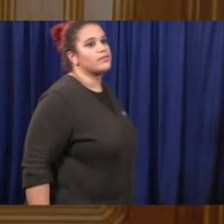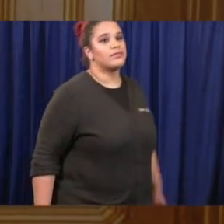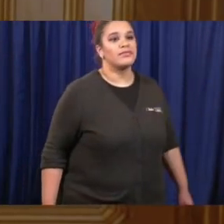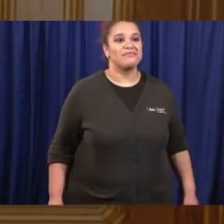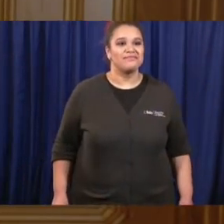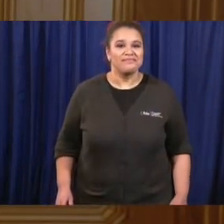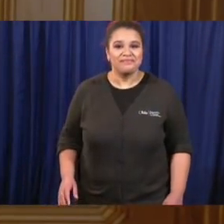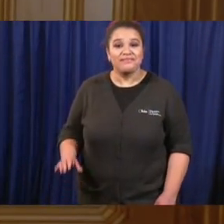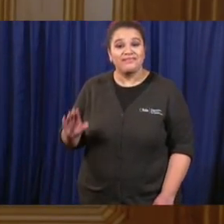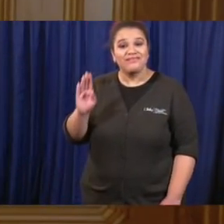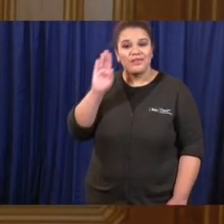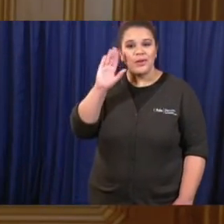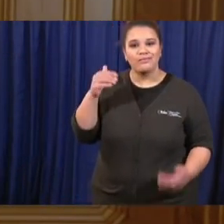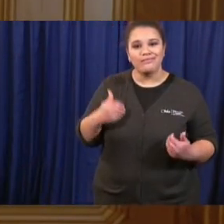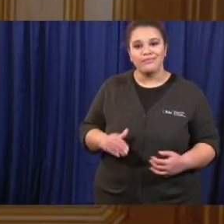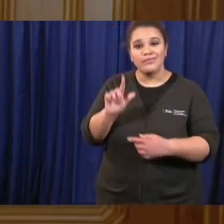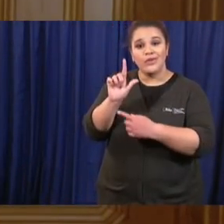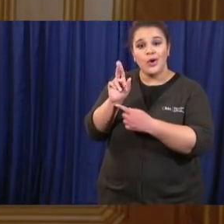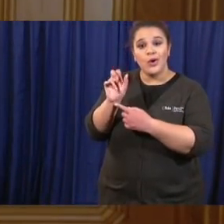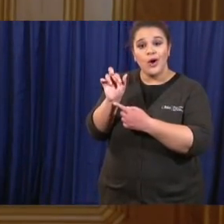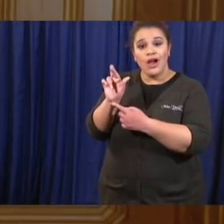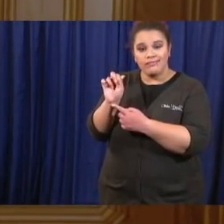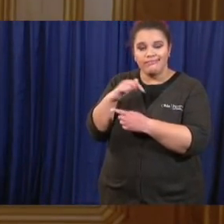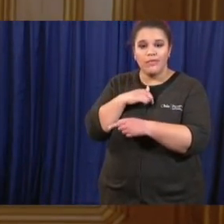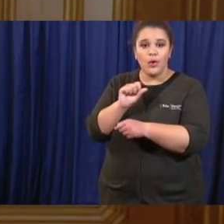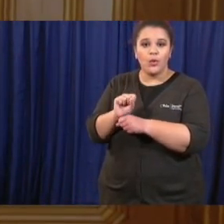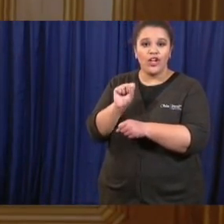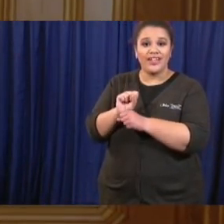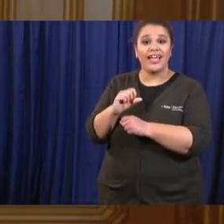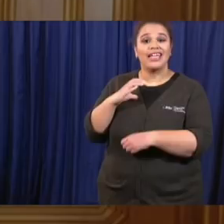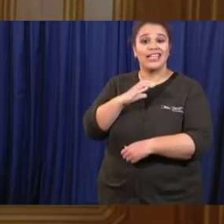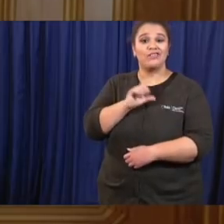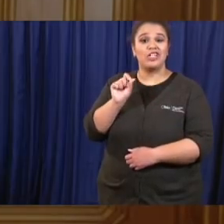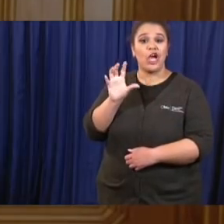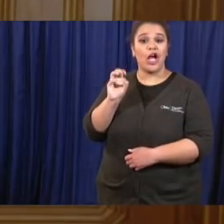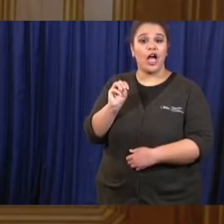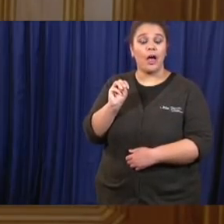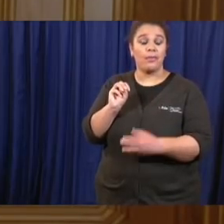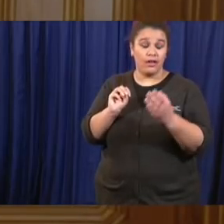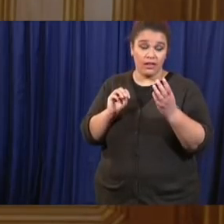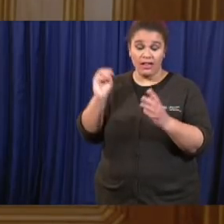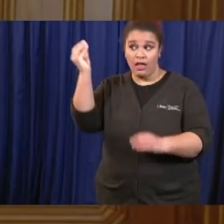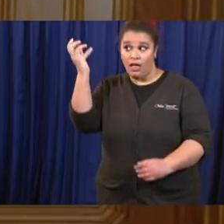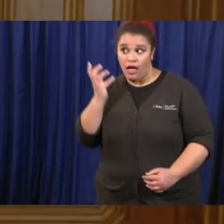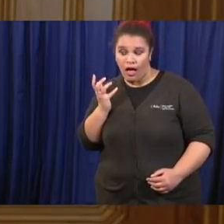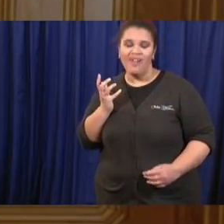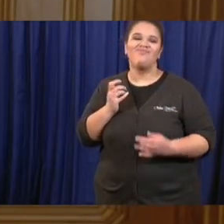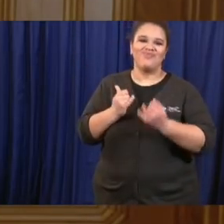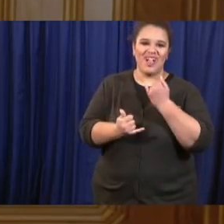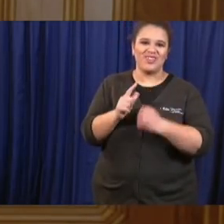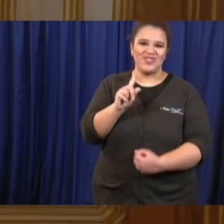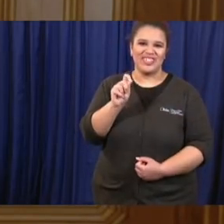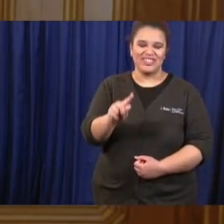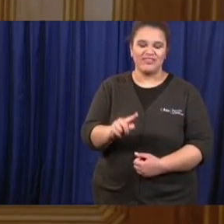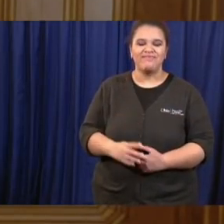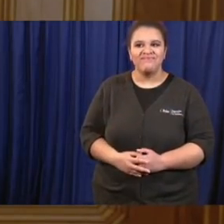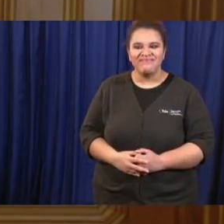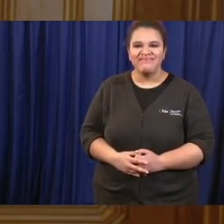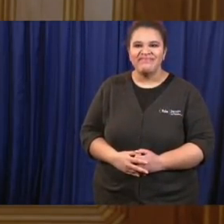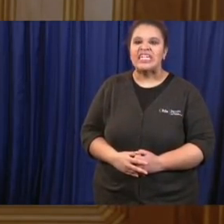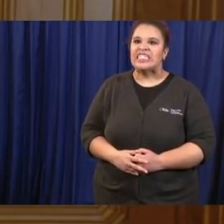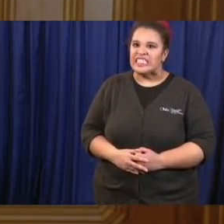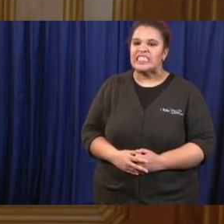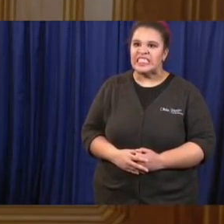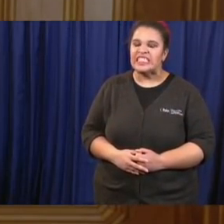This is Laura Hancock from Cleveland.com. I'm told I have the last question. We hear a lot, like